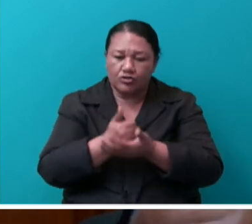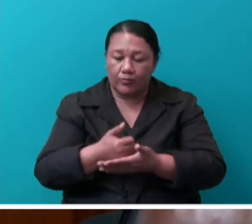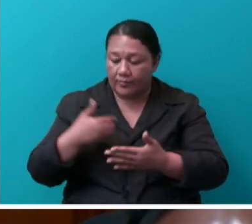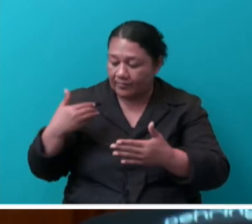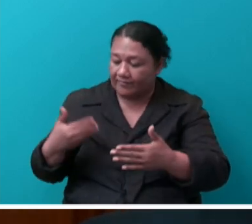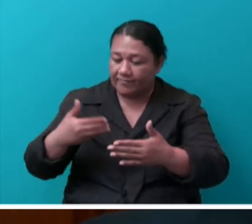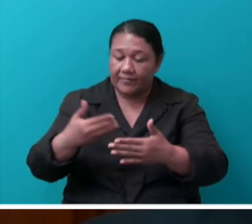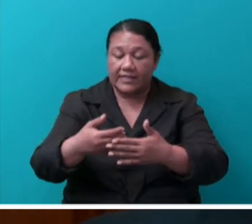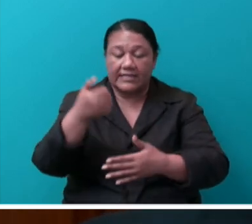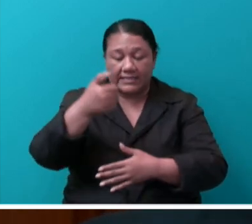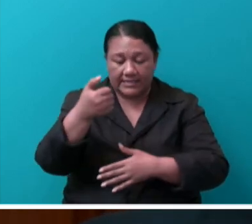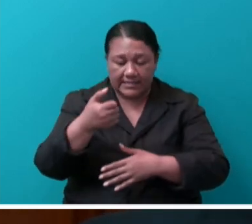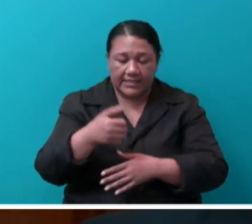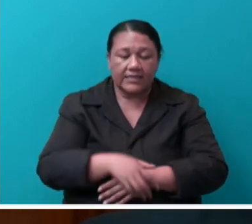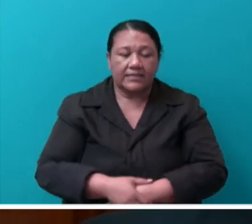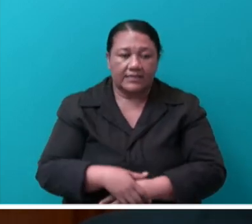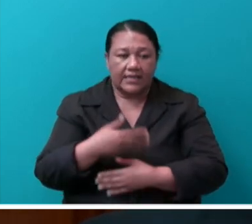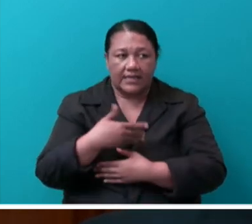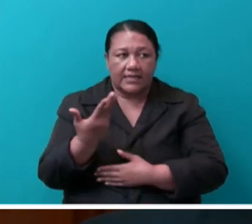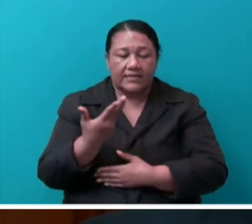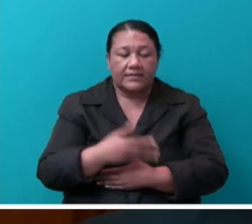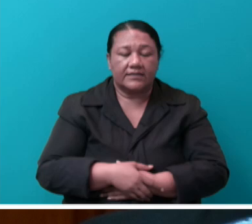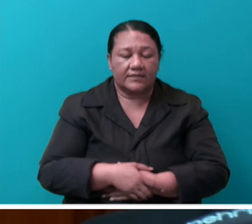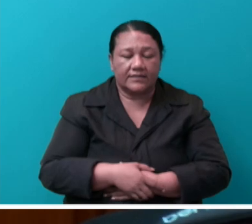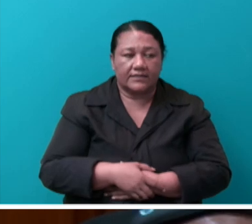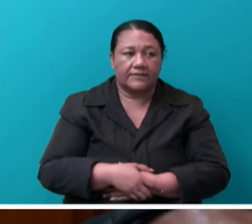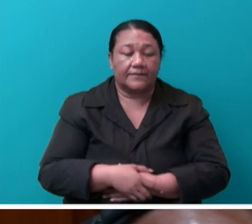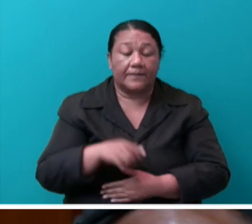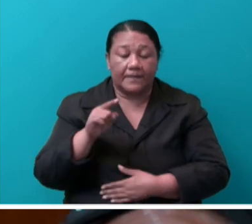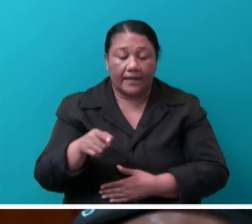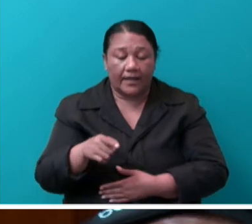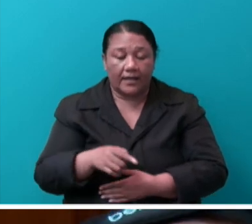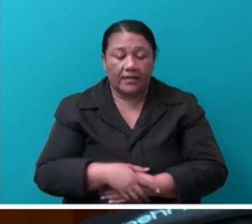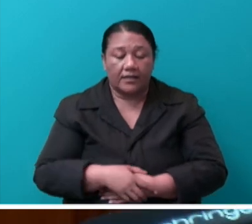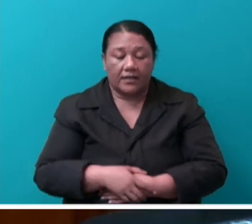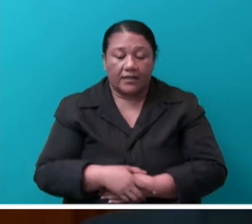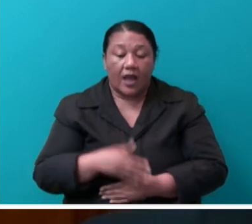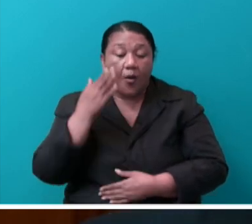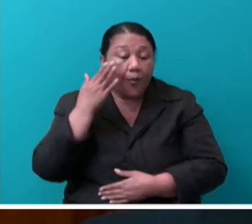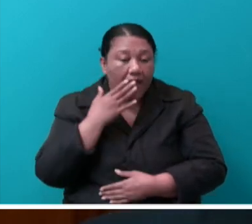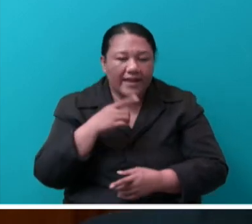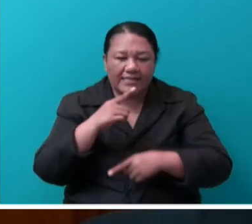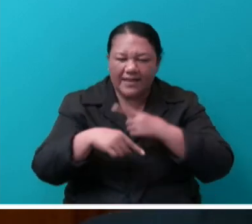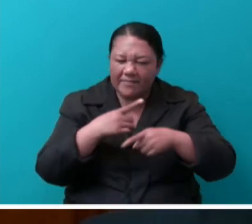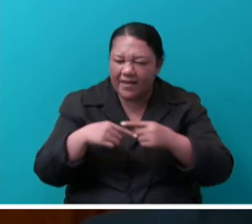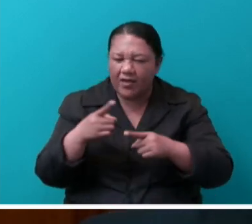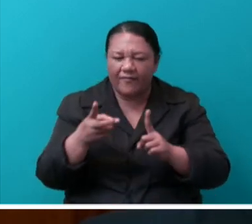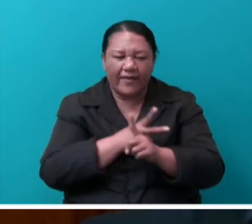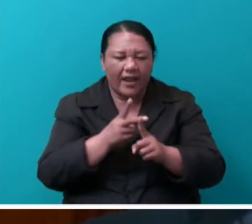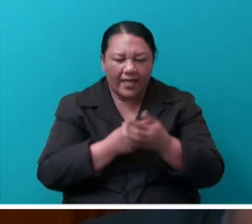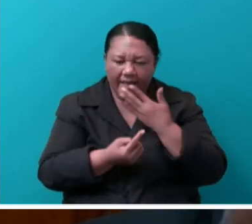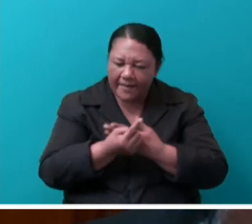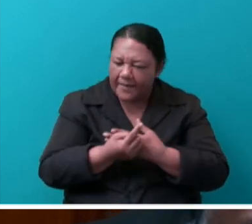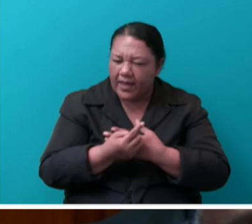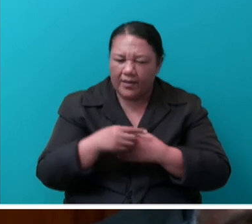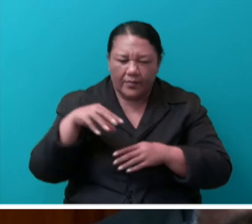This campaign aims to foster awareness and drive behavioral change within our faith settings. I wish